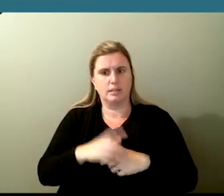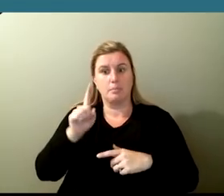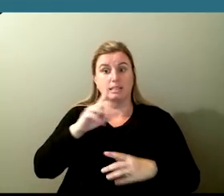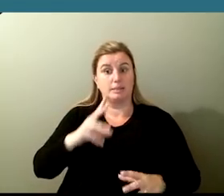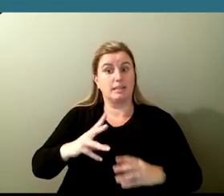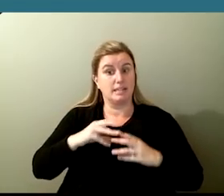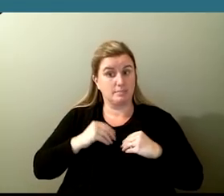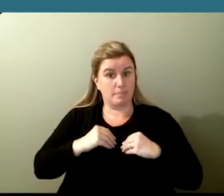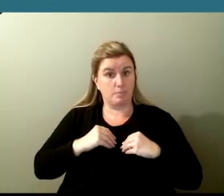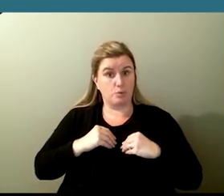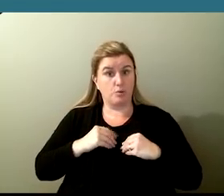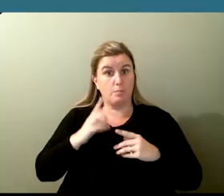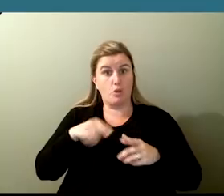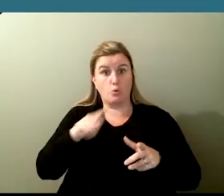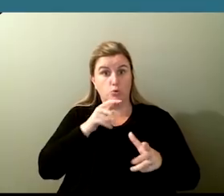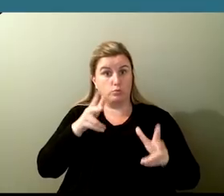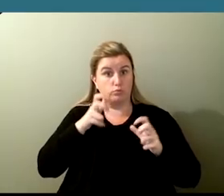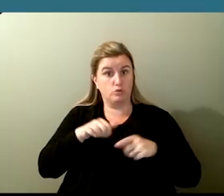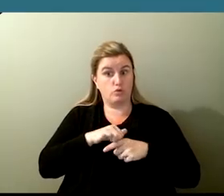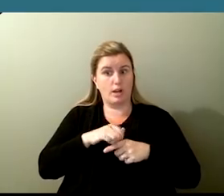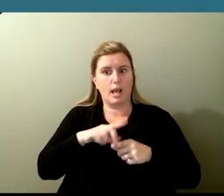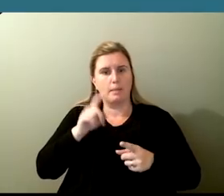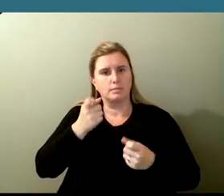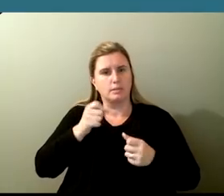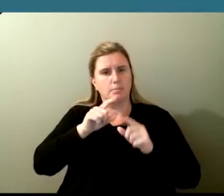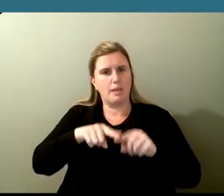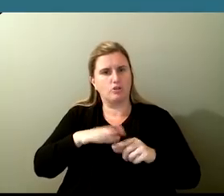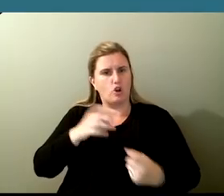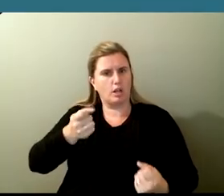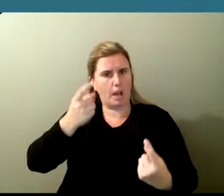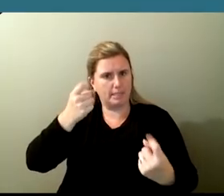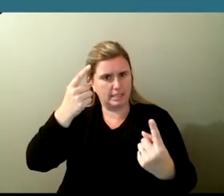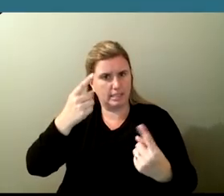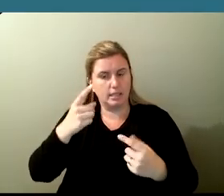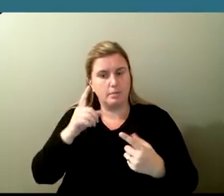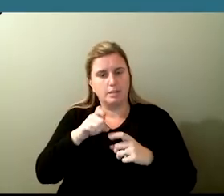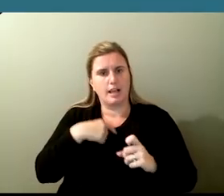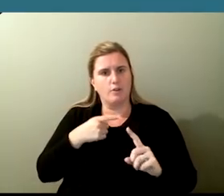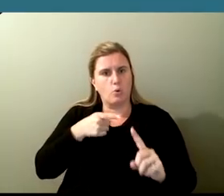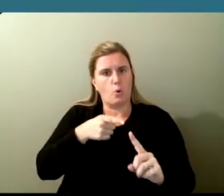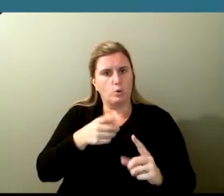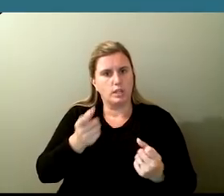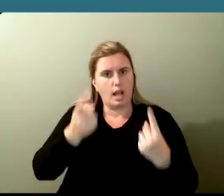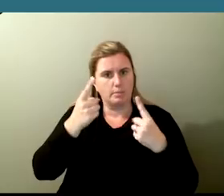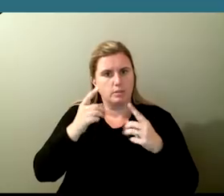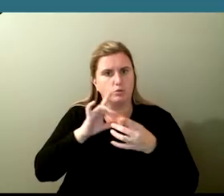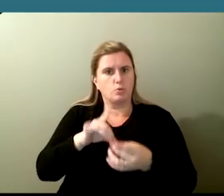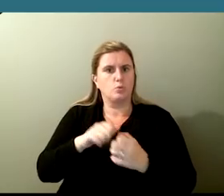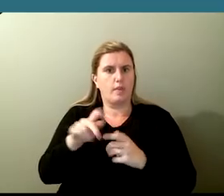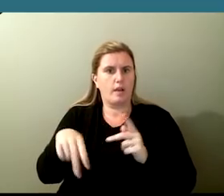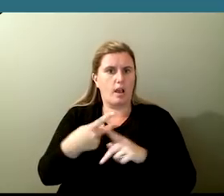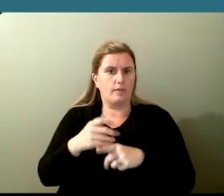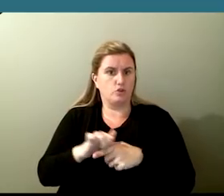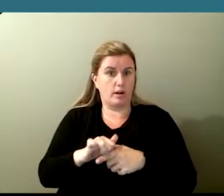acceptable by those receiving the training, and it must be competency-based. We need to have goals and competencies associated with this kind of training.